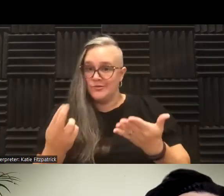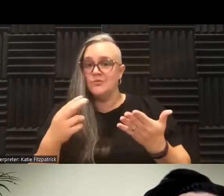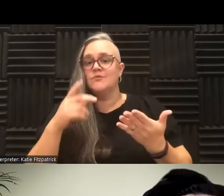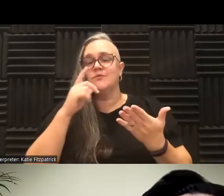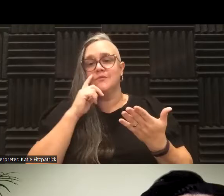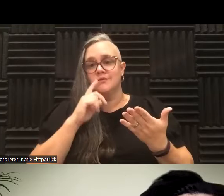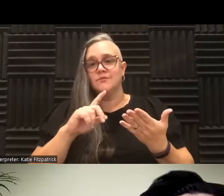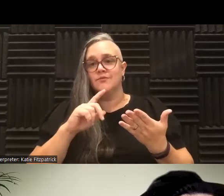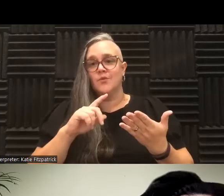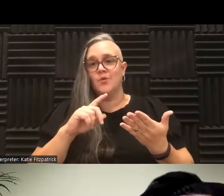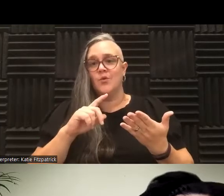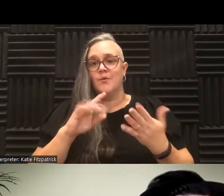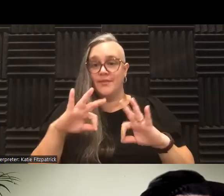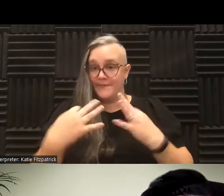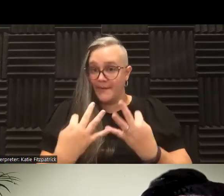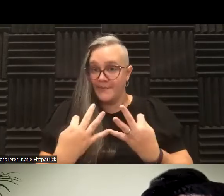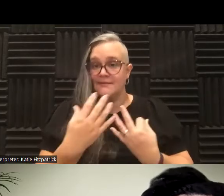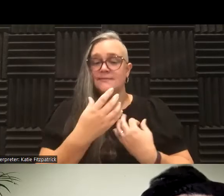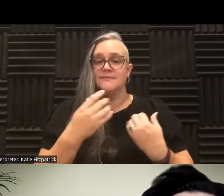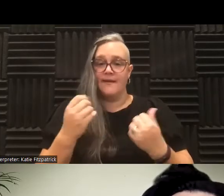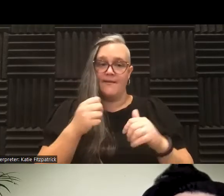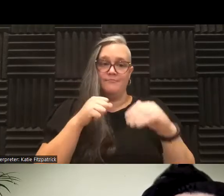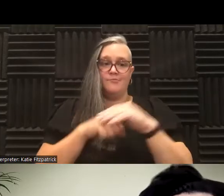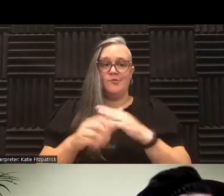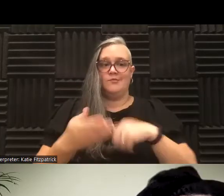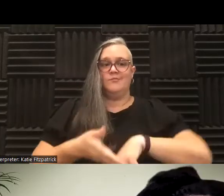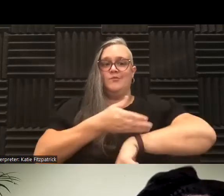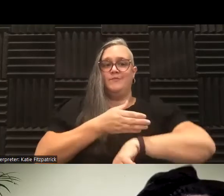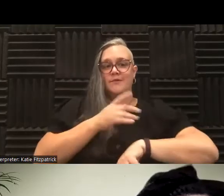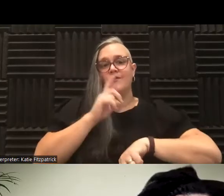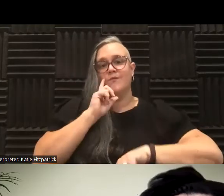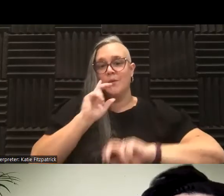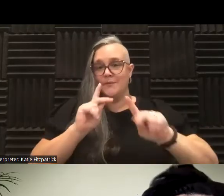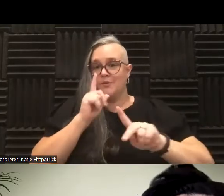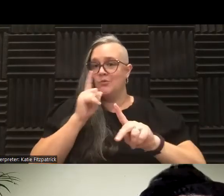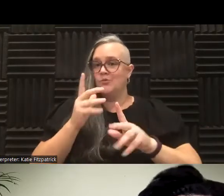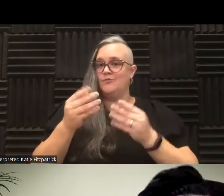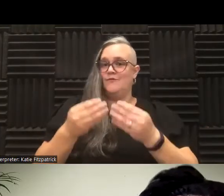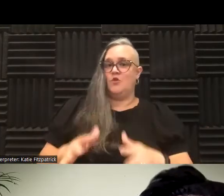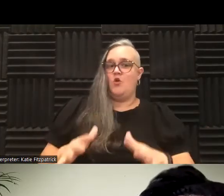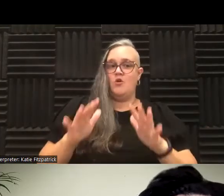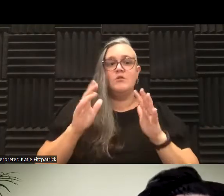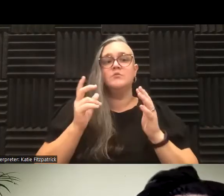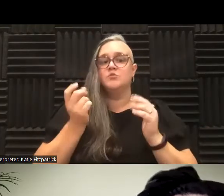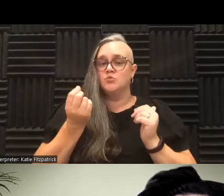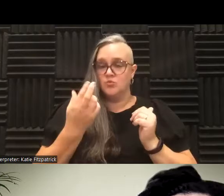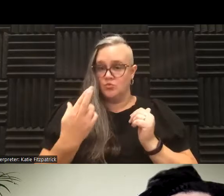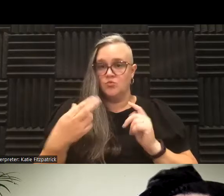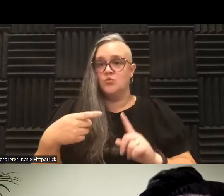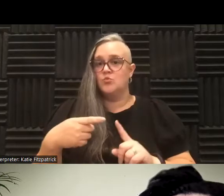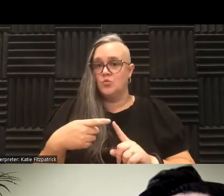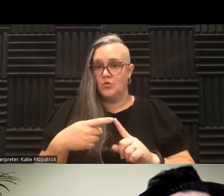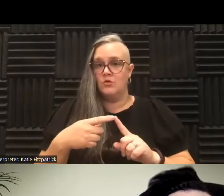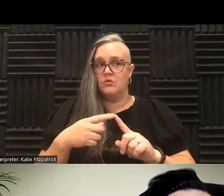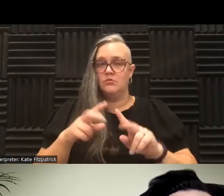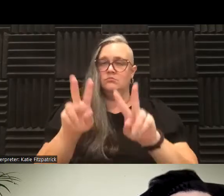for the families and birthing persons who may have experienced a loss, as well as looking deeper